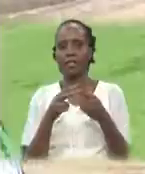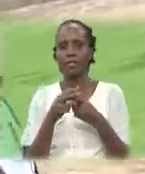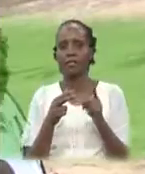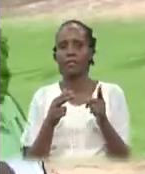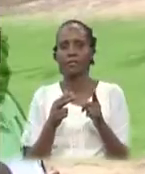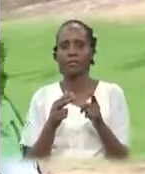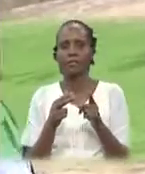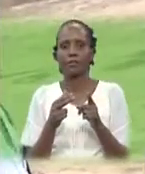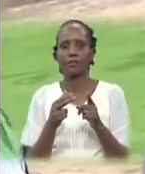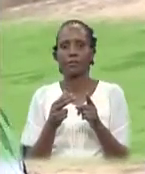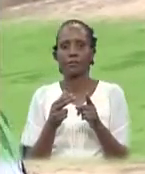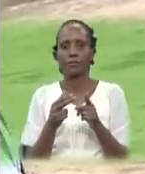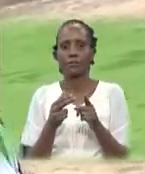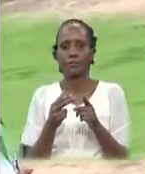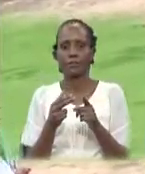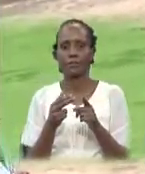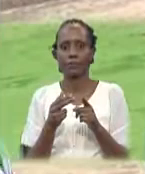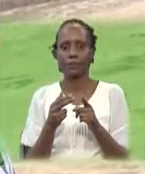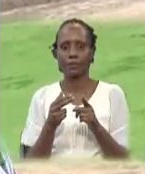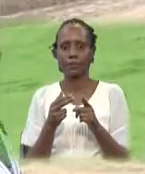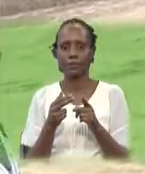commenced.